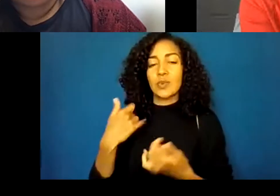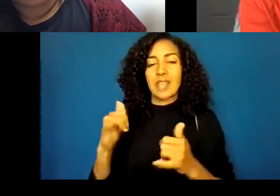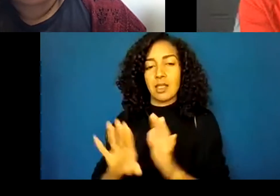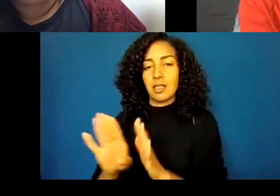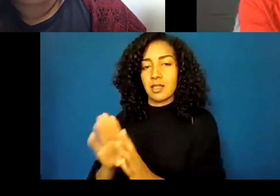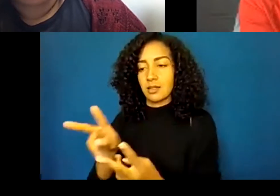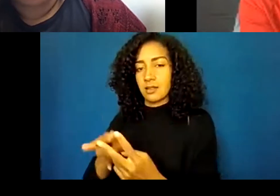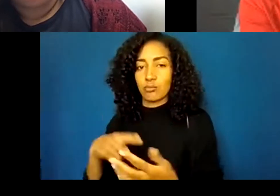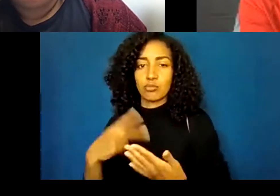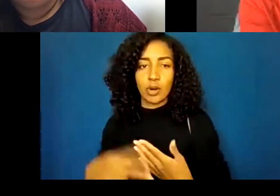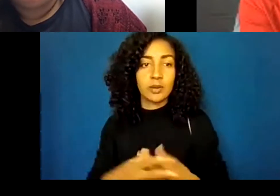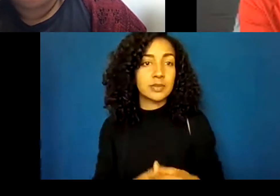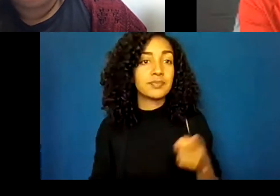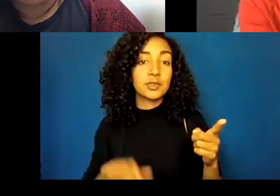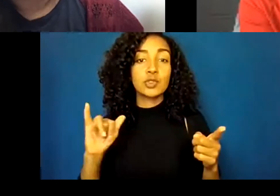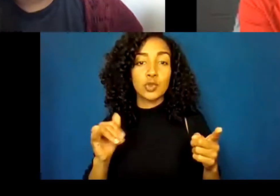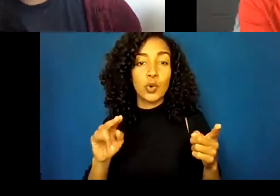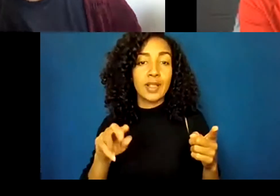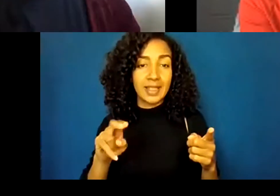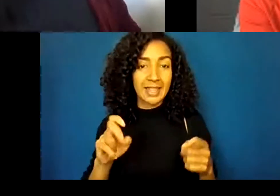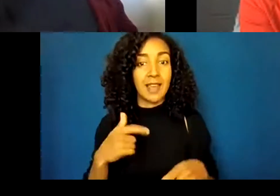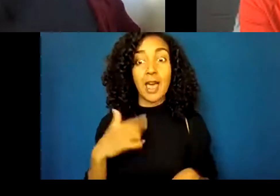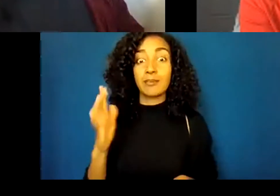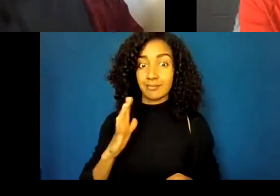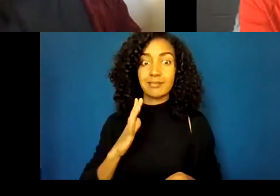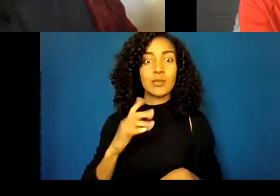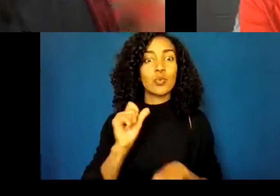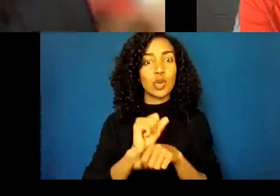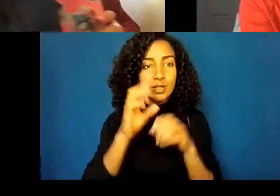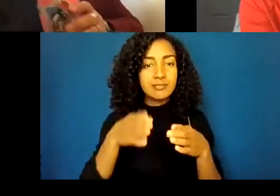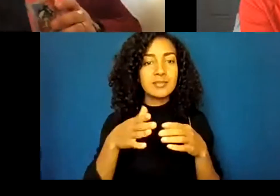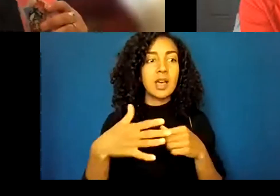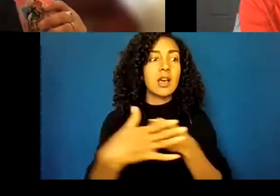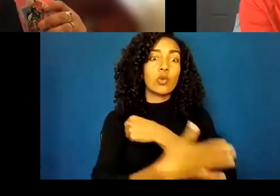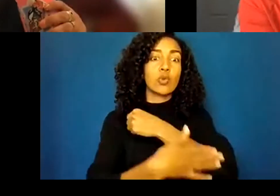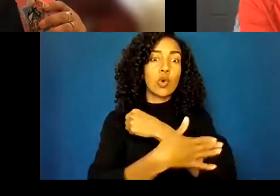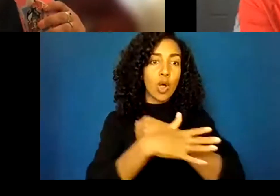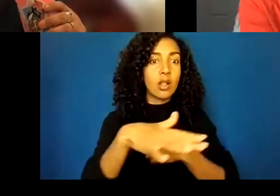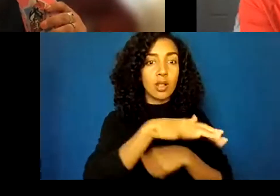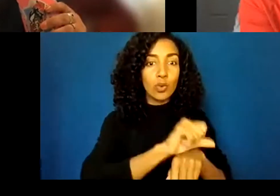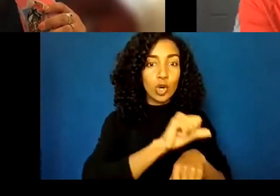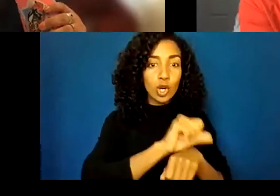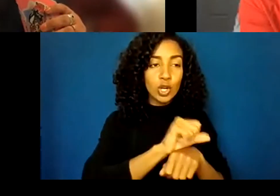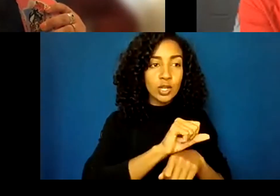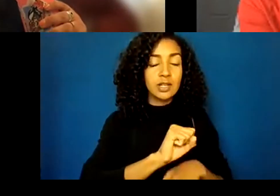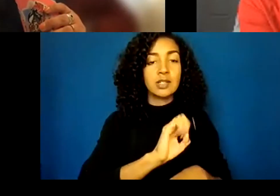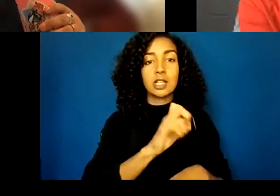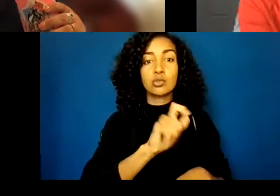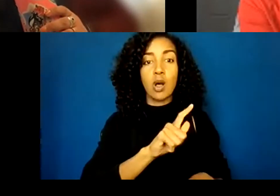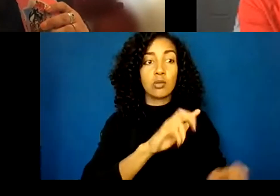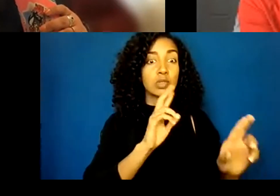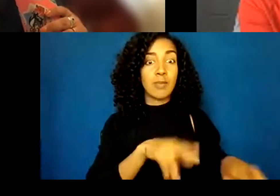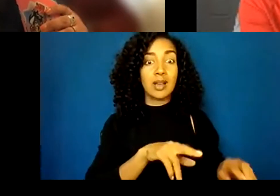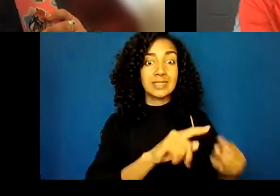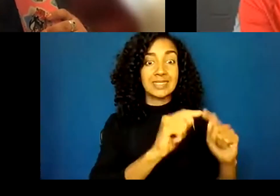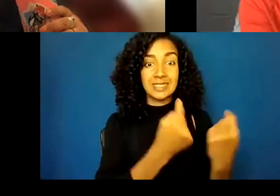Yeah, I used to do primarily urban or rural work around, sexual assault response teams. And so now switching into urban trafficking, it's a different dynamic. And